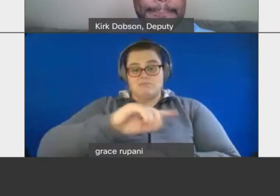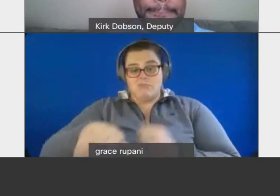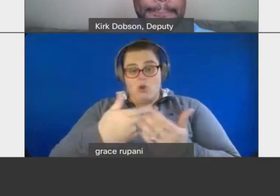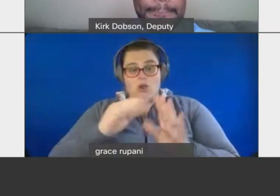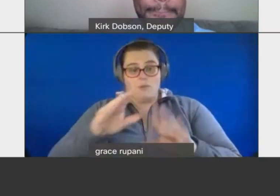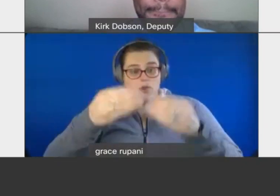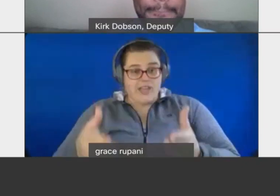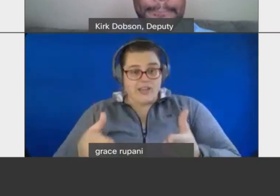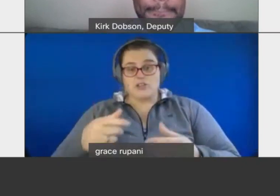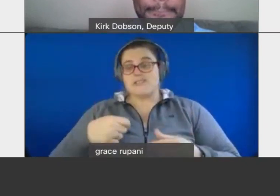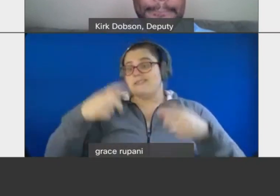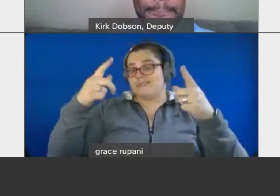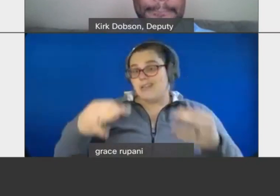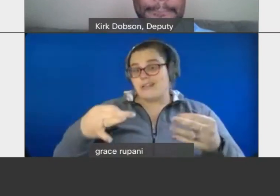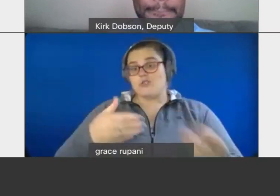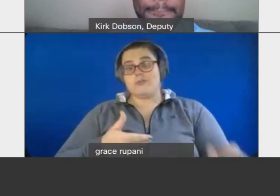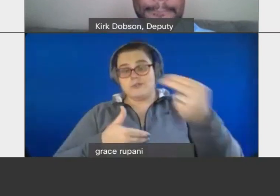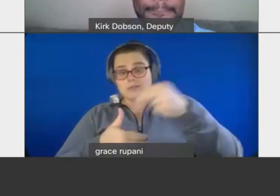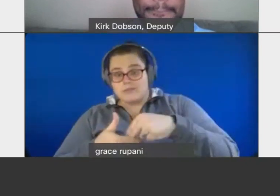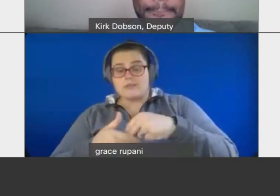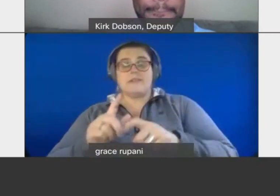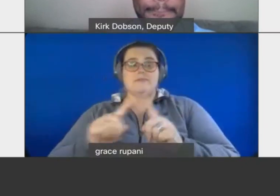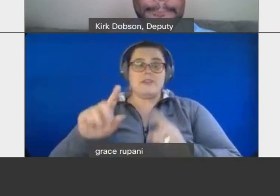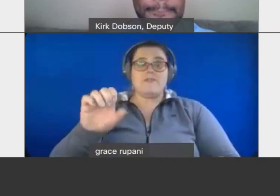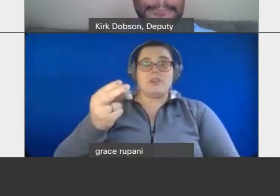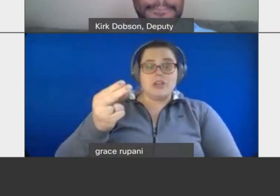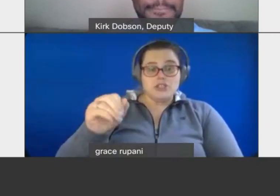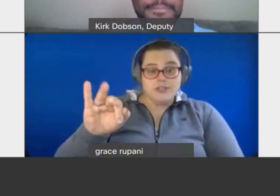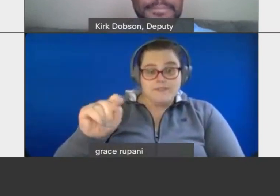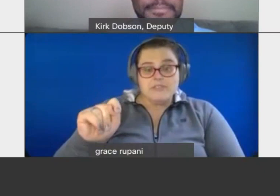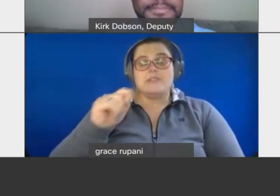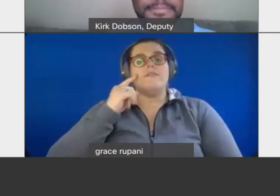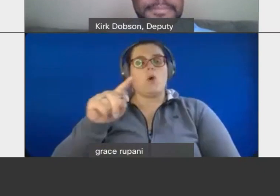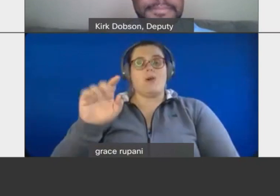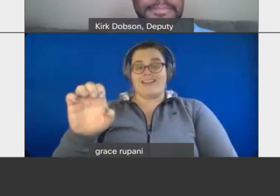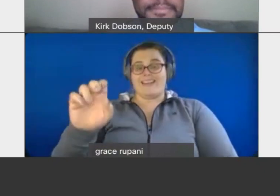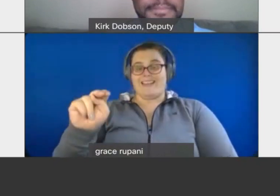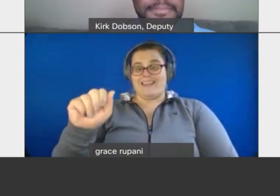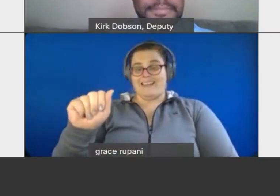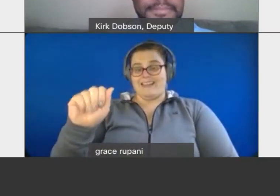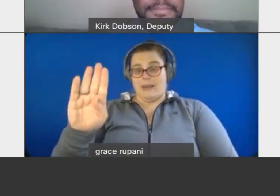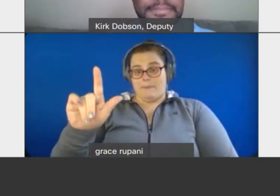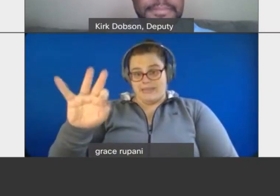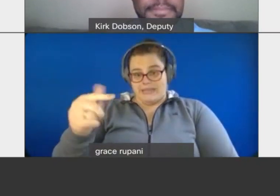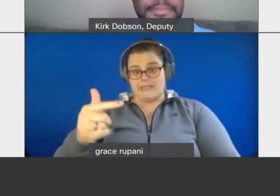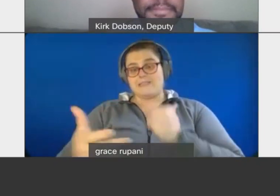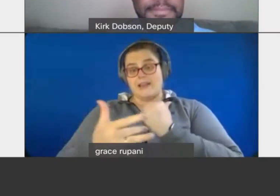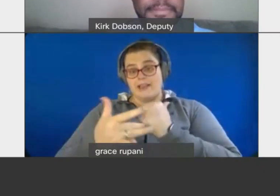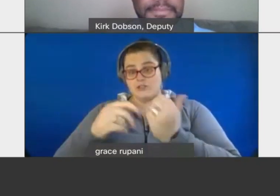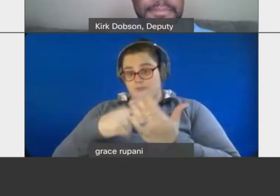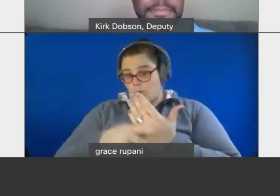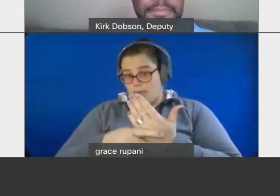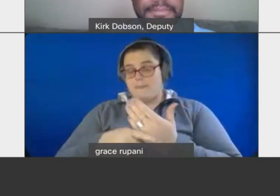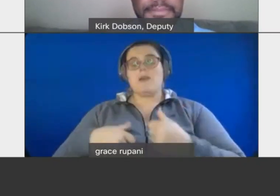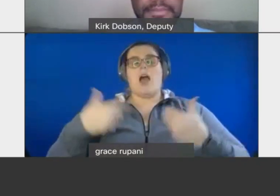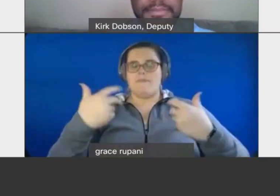SHIFT's educational enabling technology educational program have in fact received the notification email